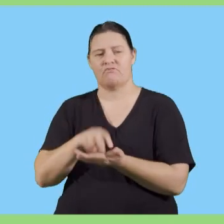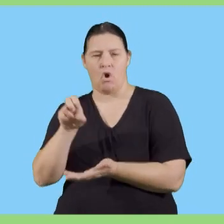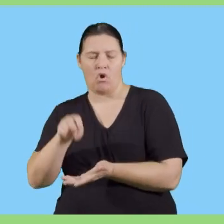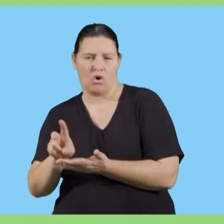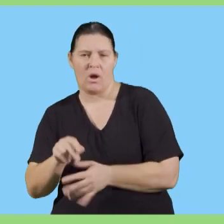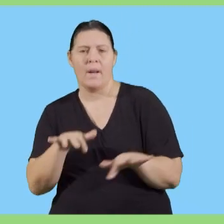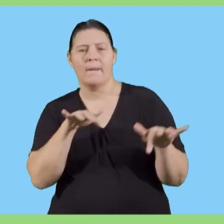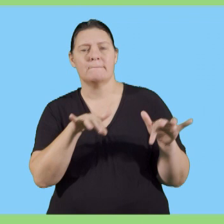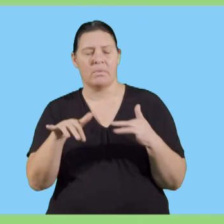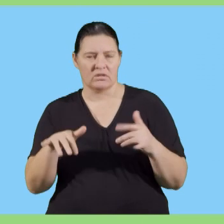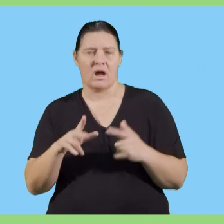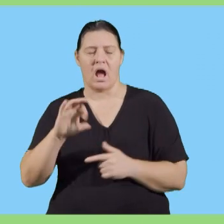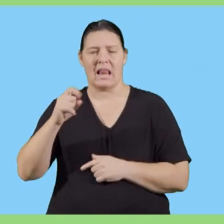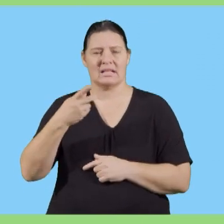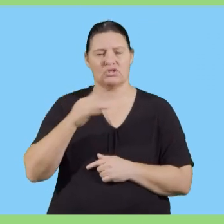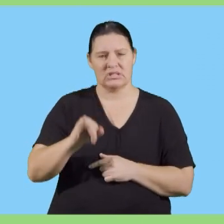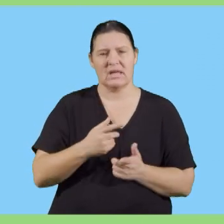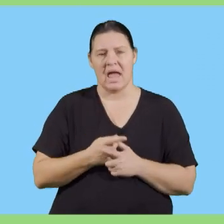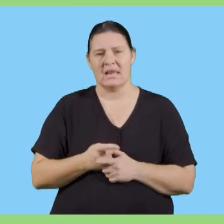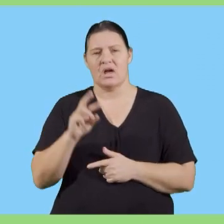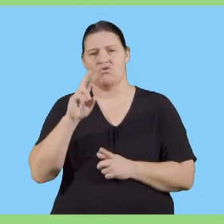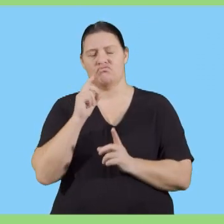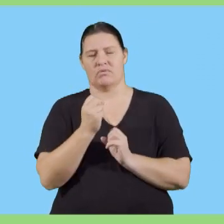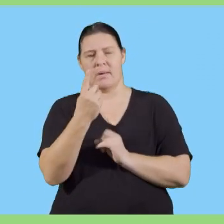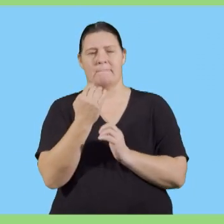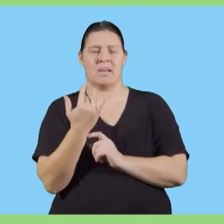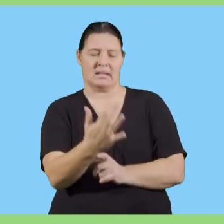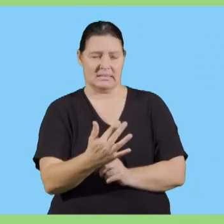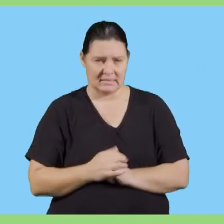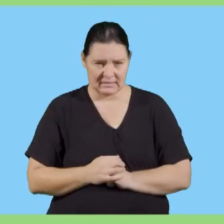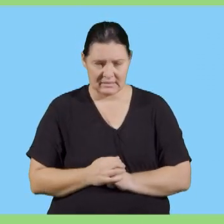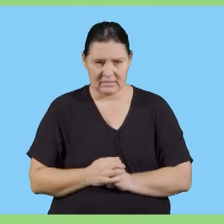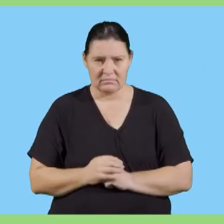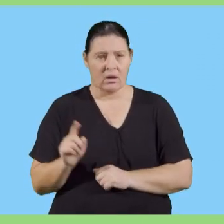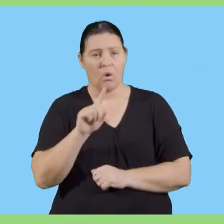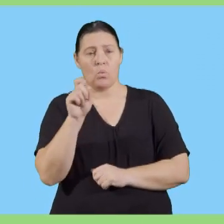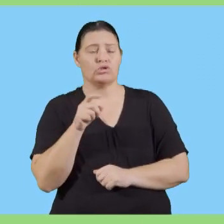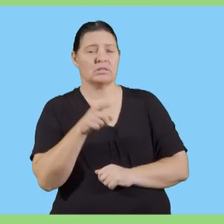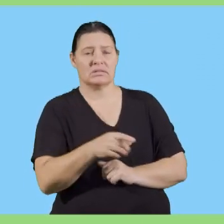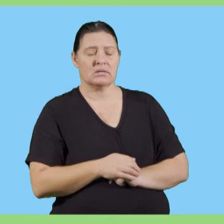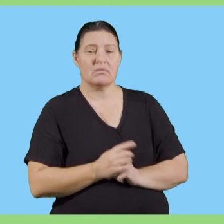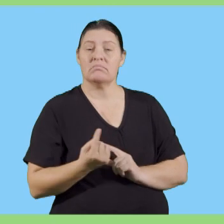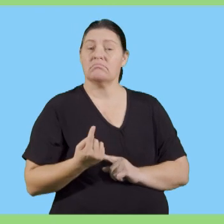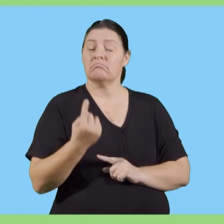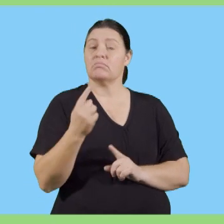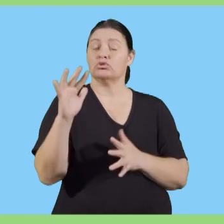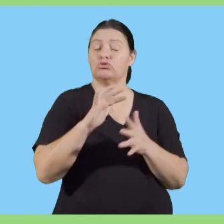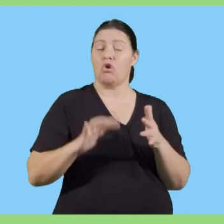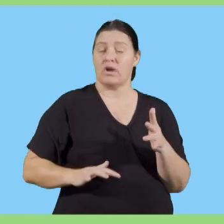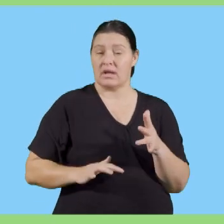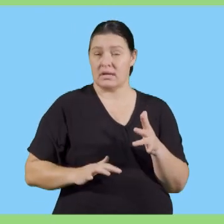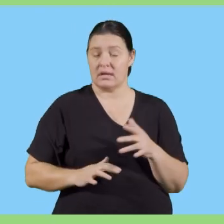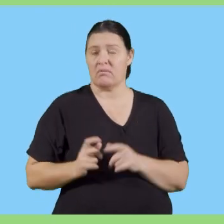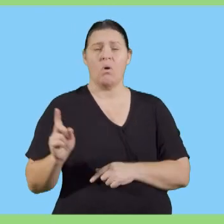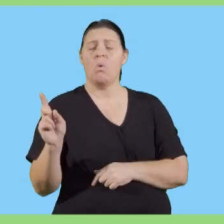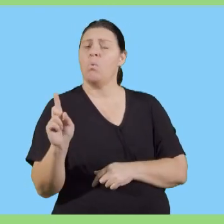frogs, a population of algae, and reeds. Now, our question here is, in the above